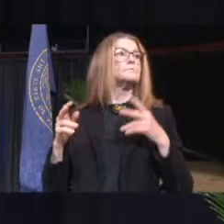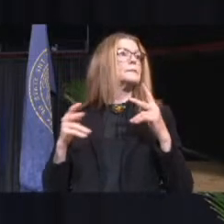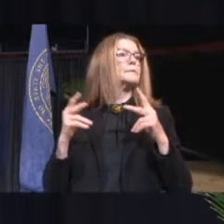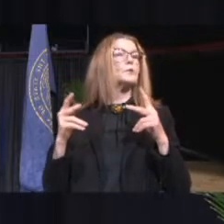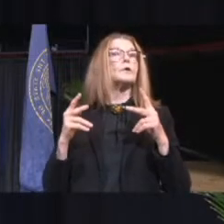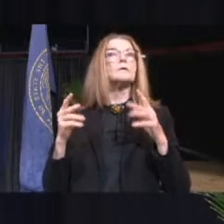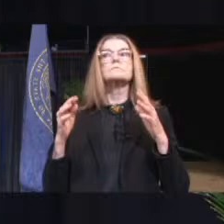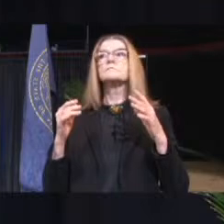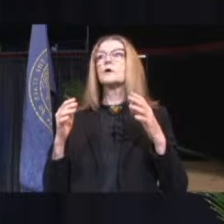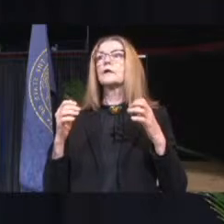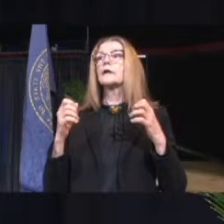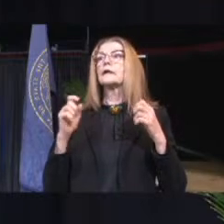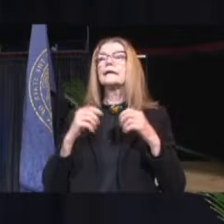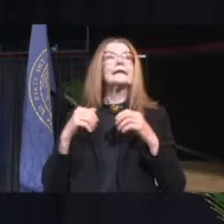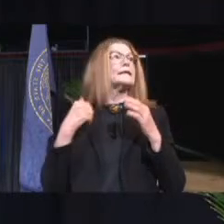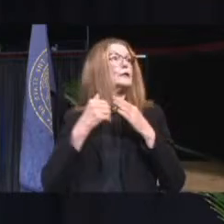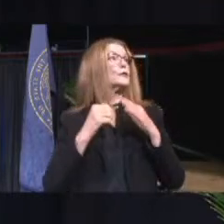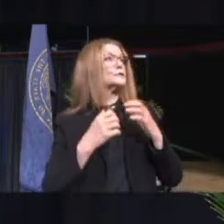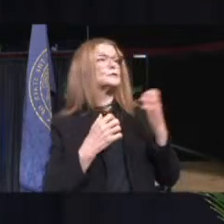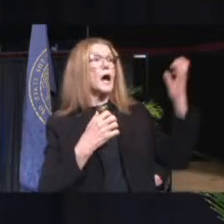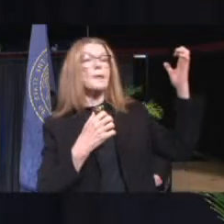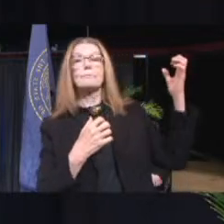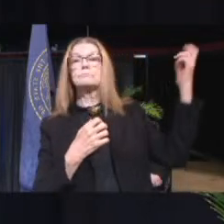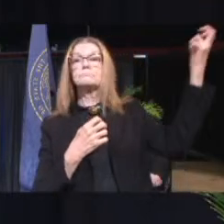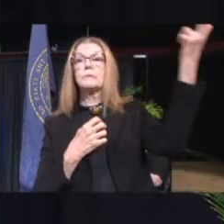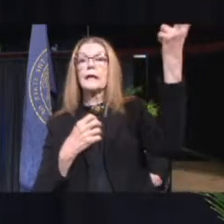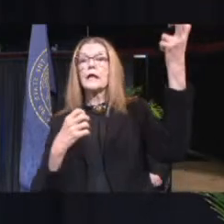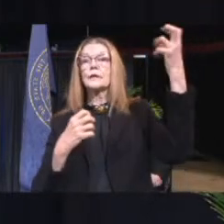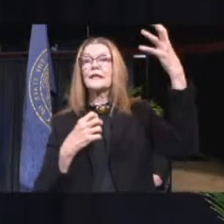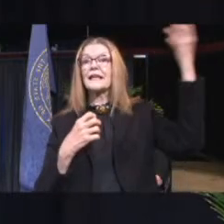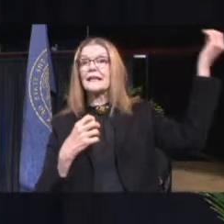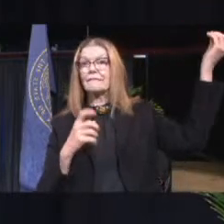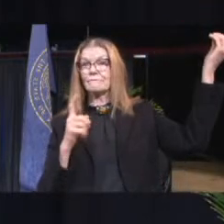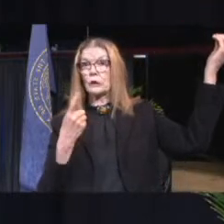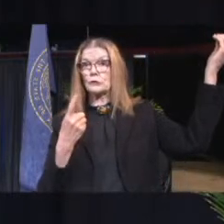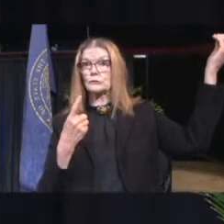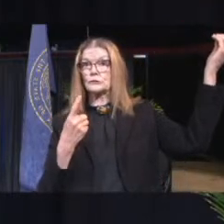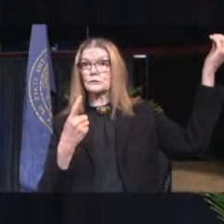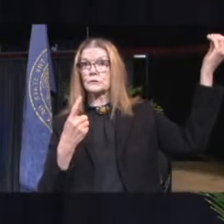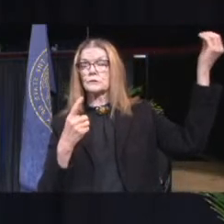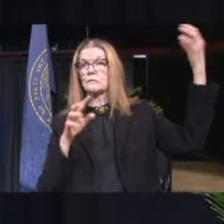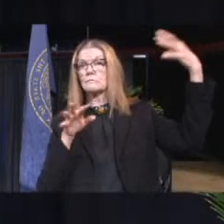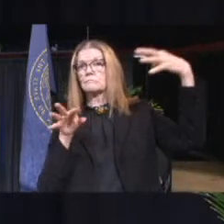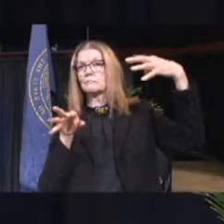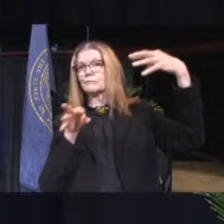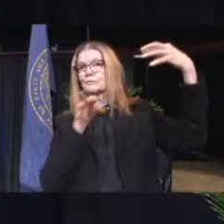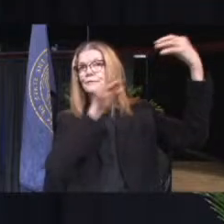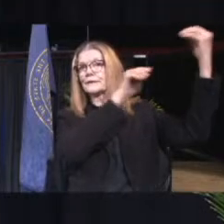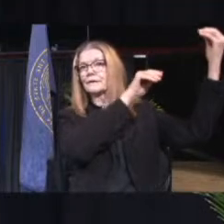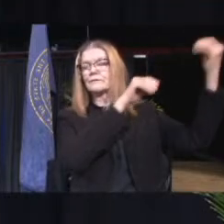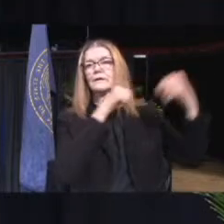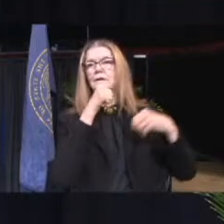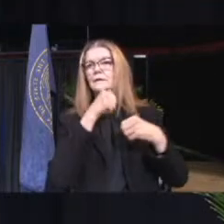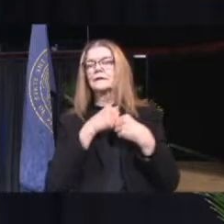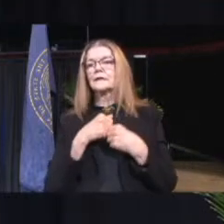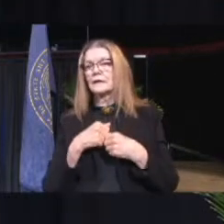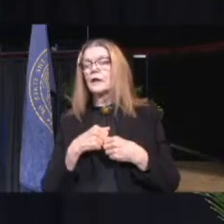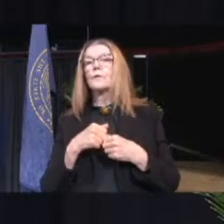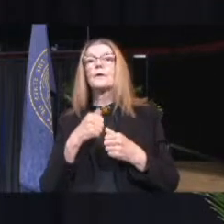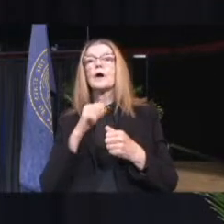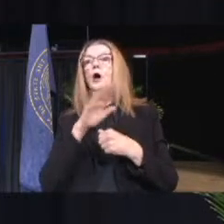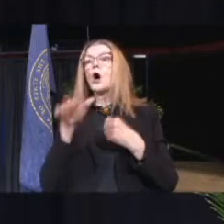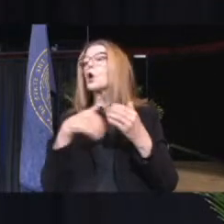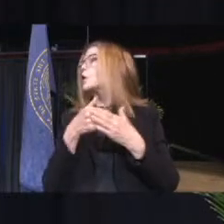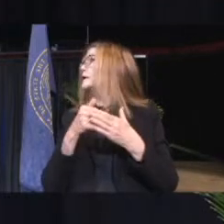to seated near the top to leave first. We will have everyone gather and